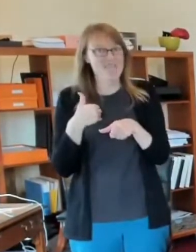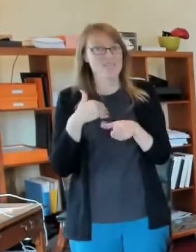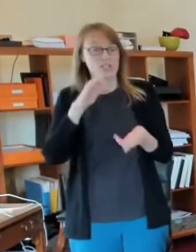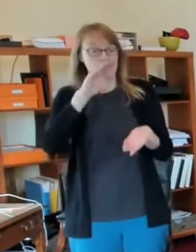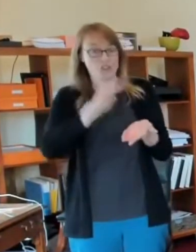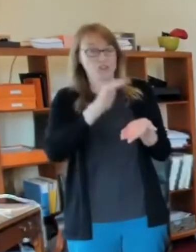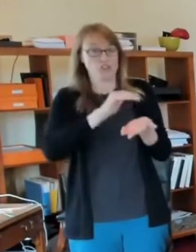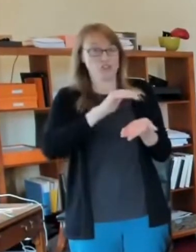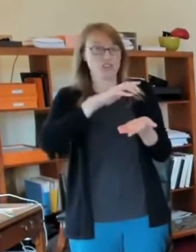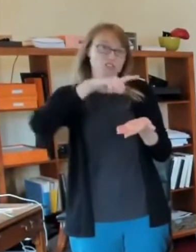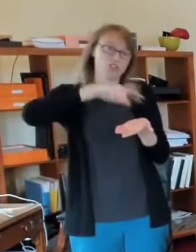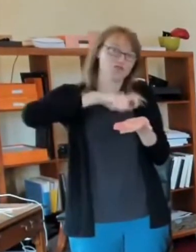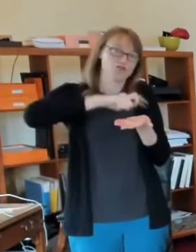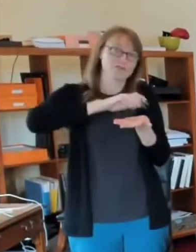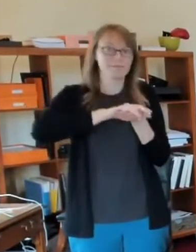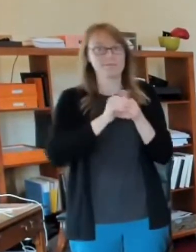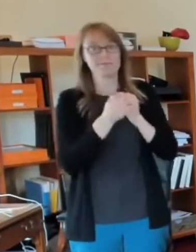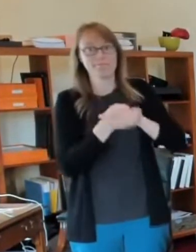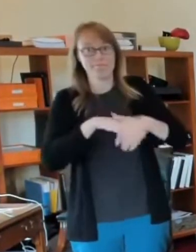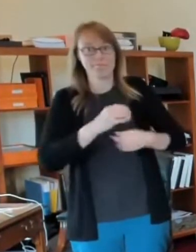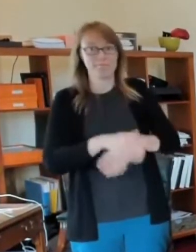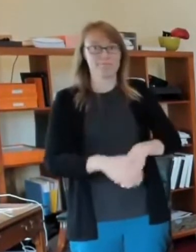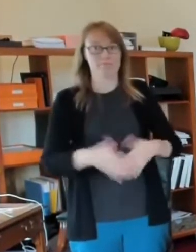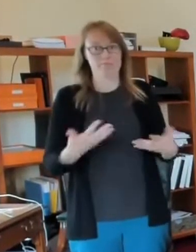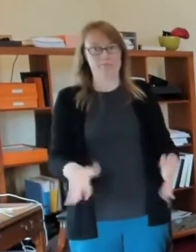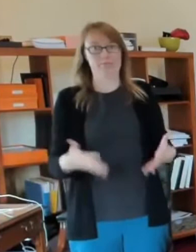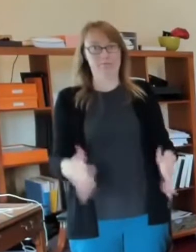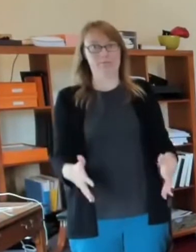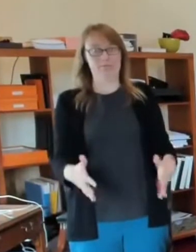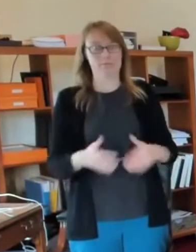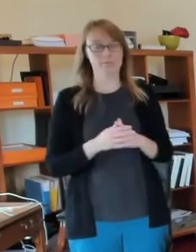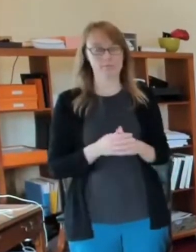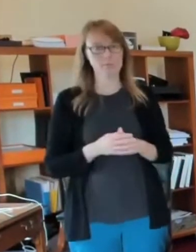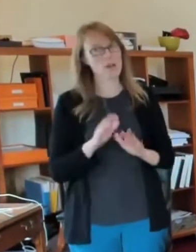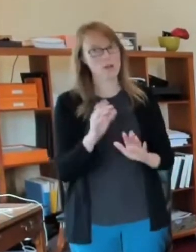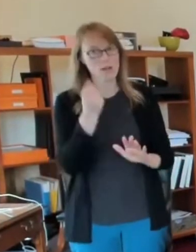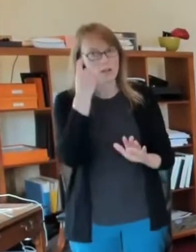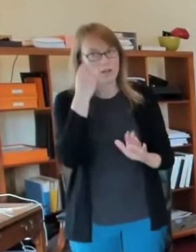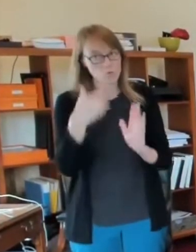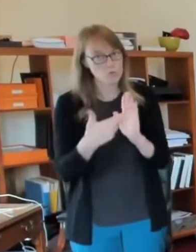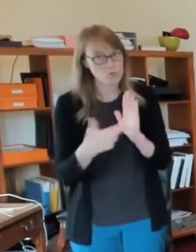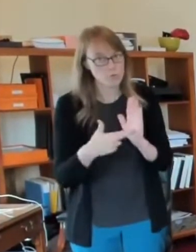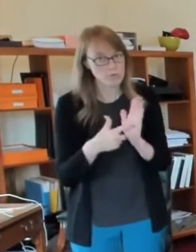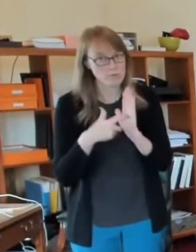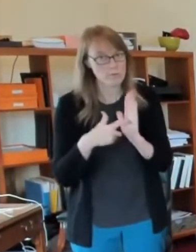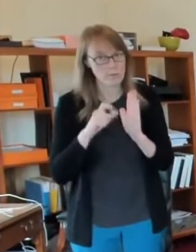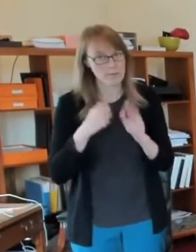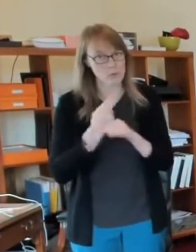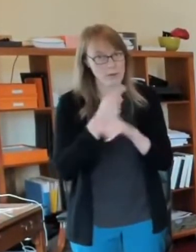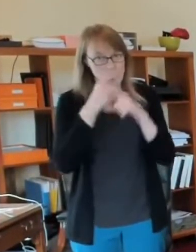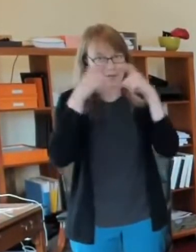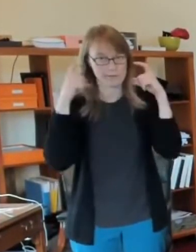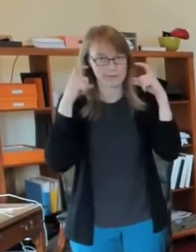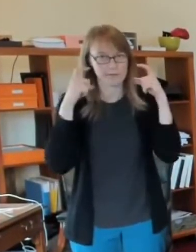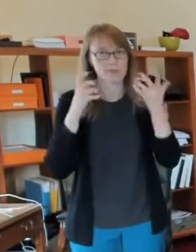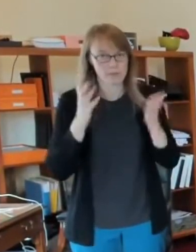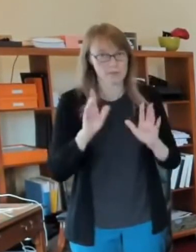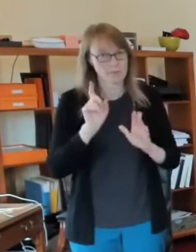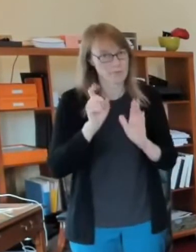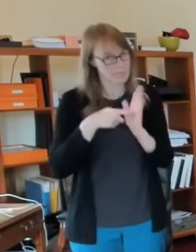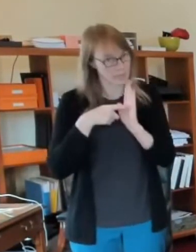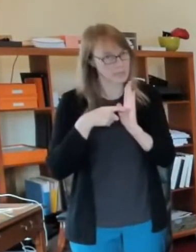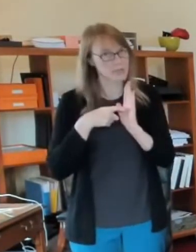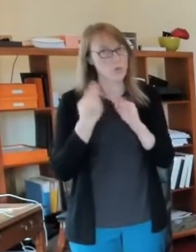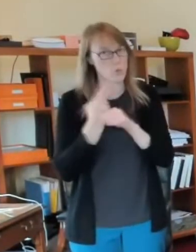first step. Then second step is everybody's got to be wearing a mask. I think I said that. But you got to wear a mask. You got to wear it the